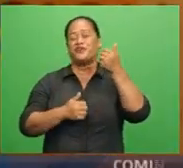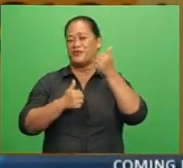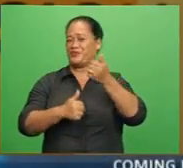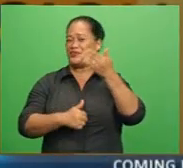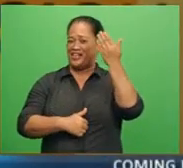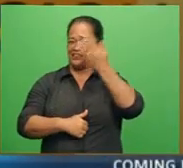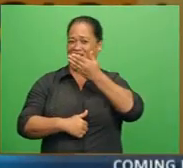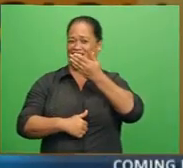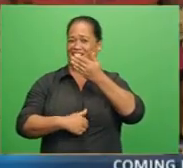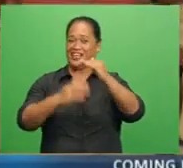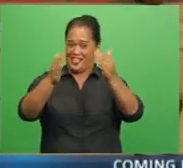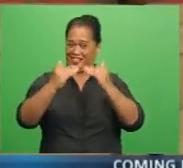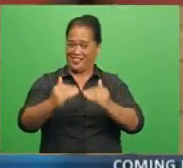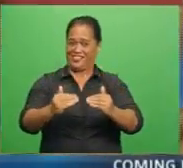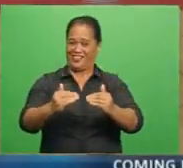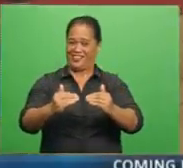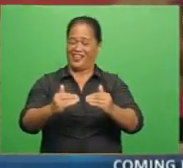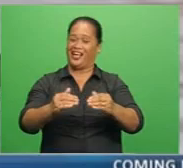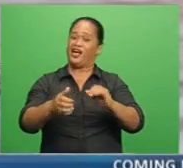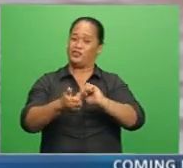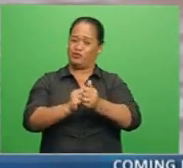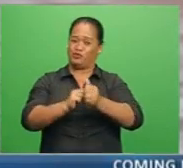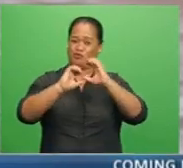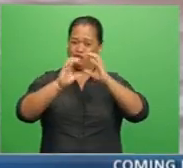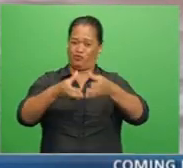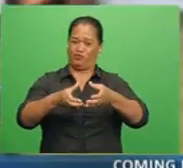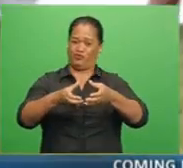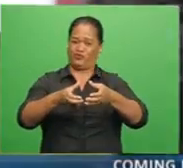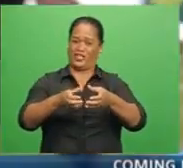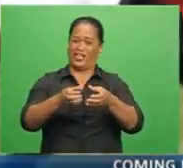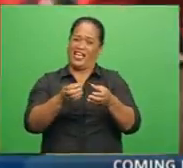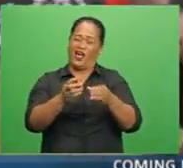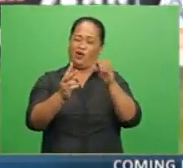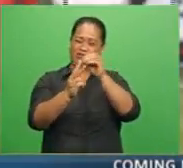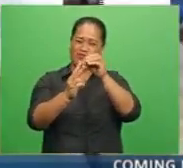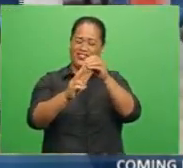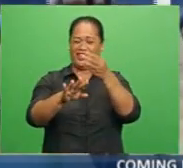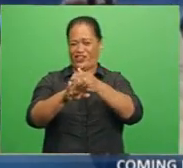up, sports bubble still an option for New Year.